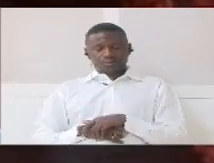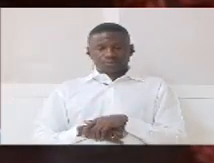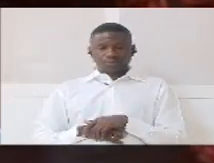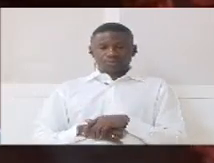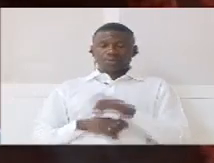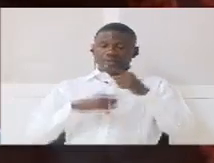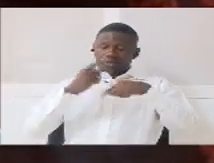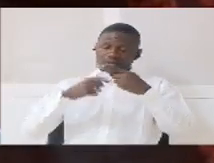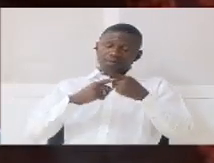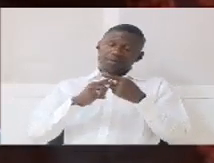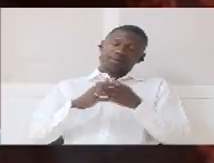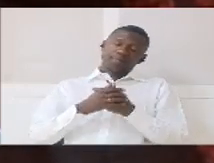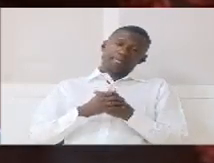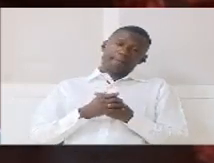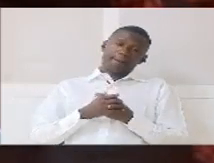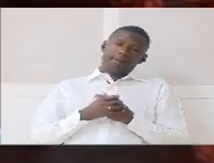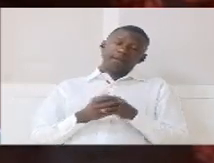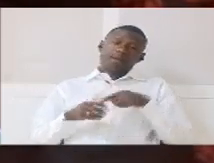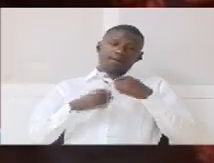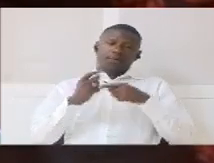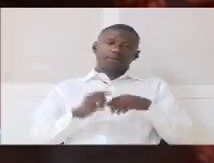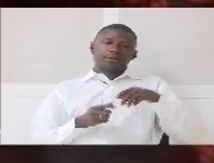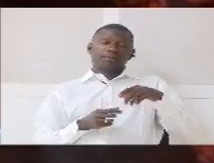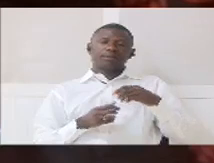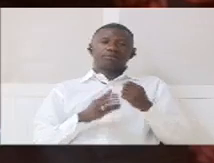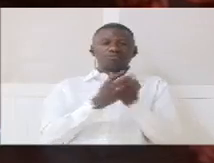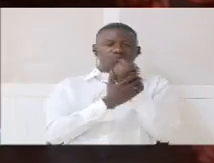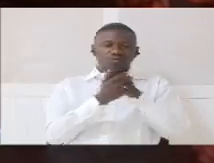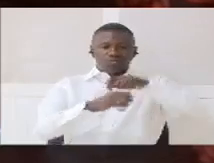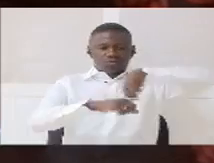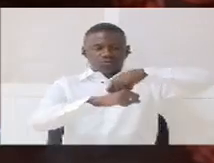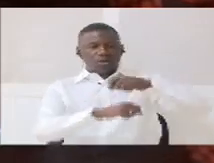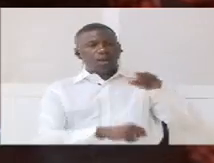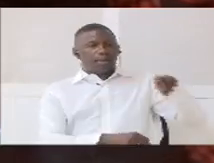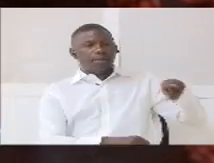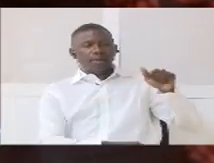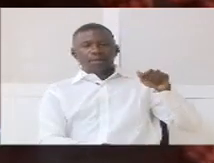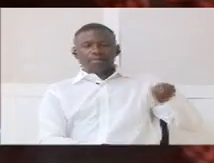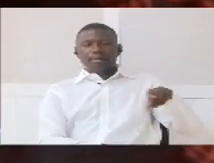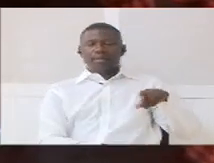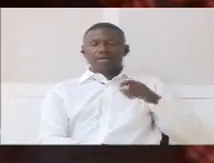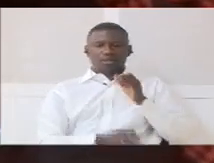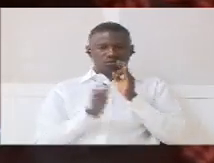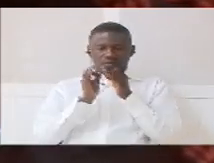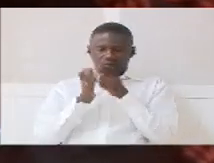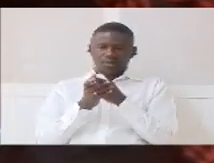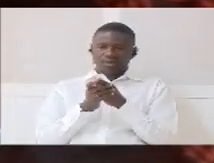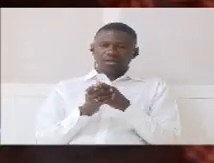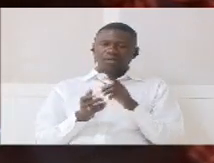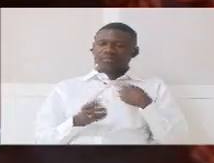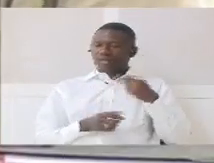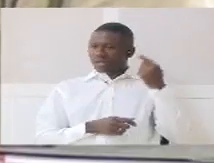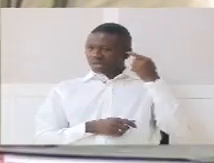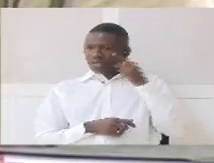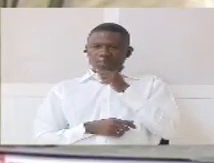This is regarding the pub that you mentioned. If I got you right, you did say that the way it was prepared was very bad,